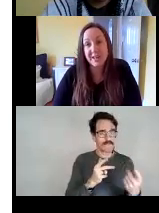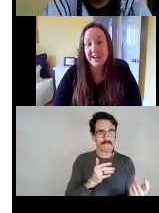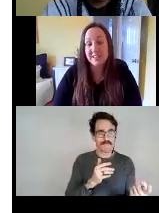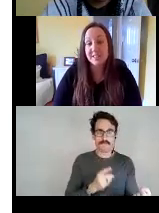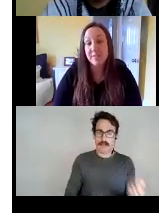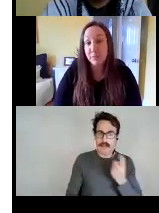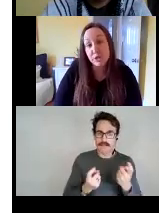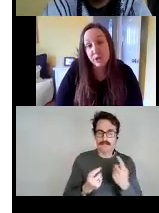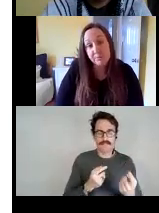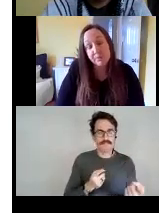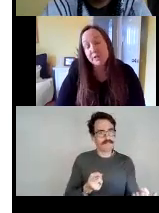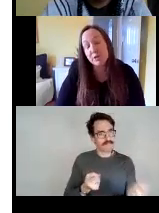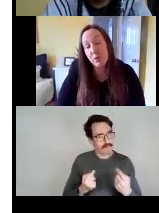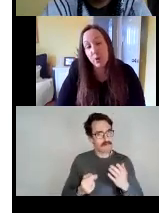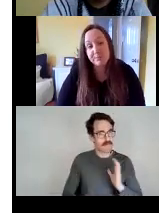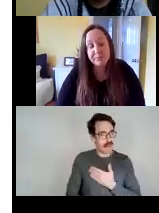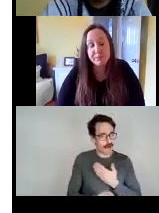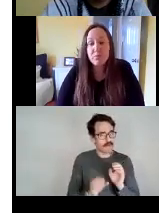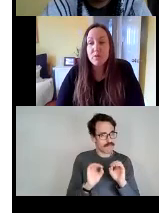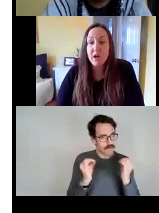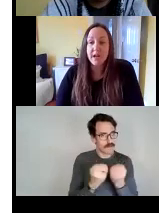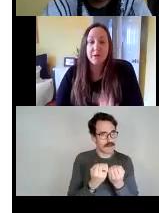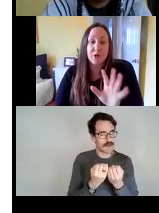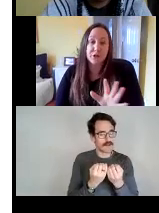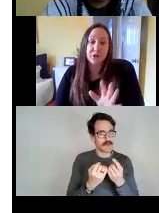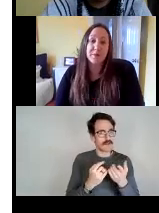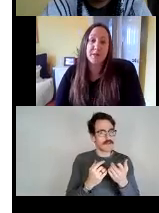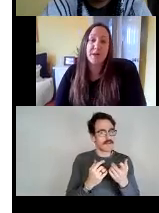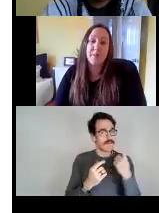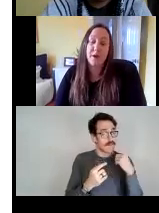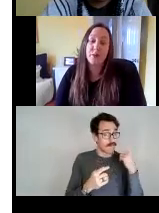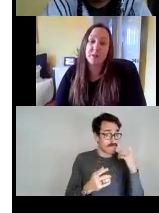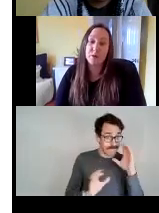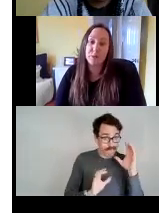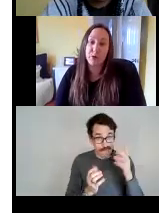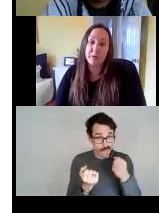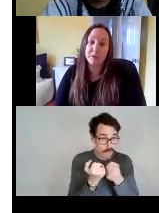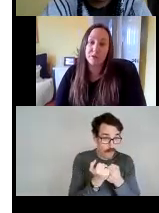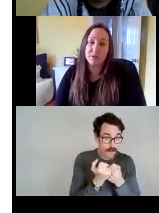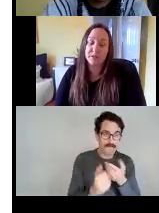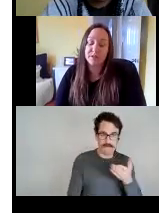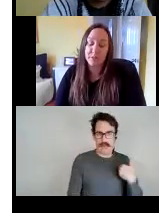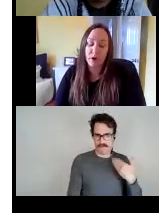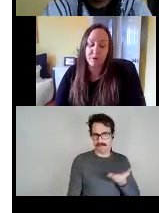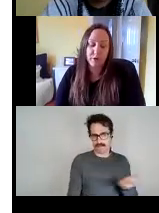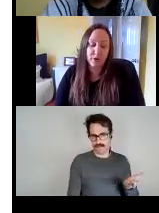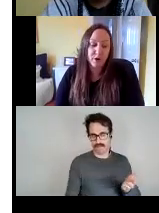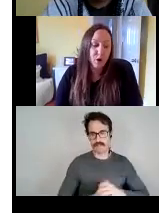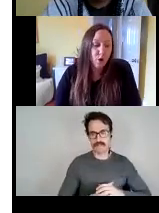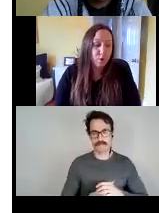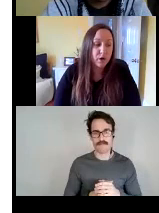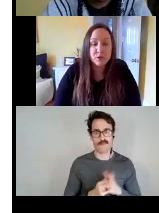information to access information and support. And I'm going to talk to you in a minute about some of those programs and services that we